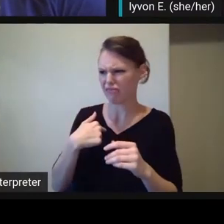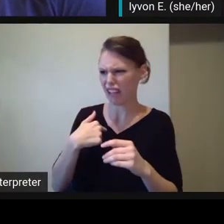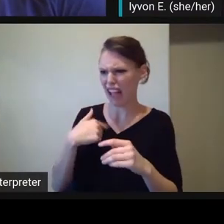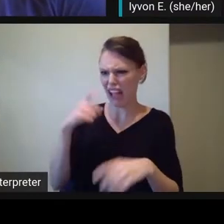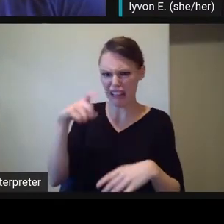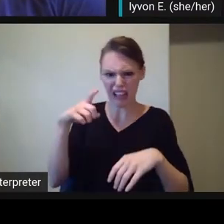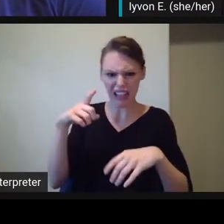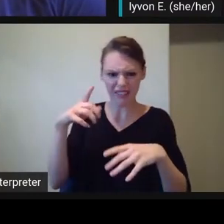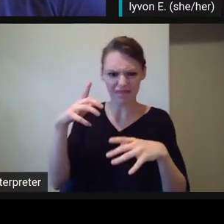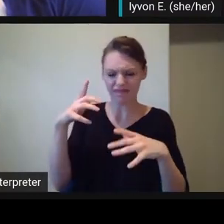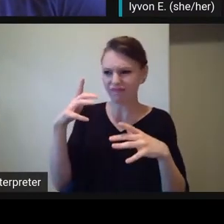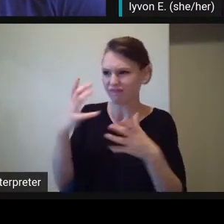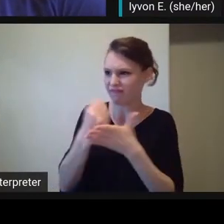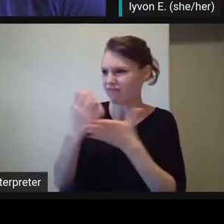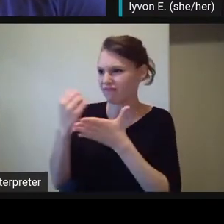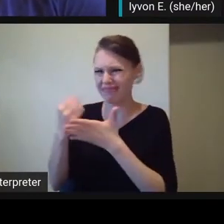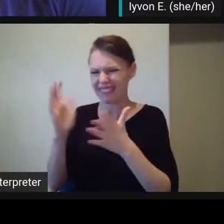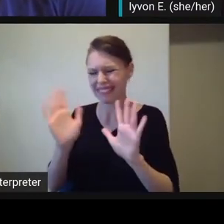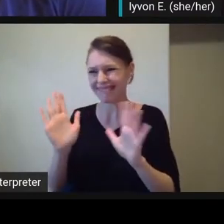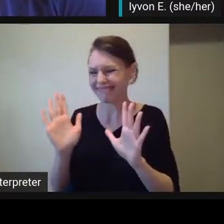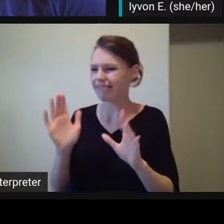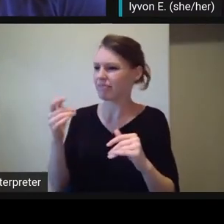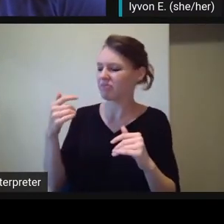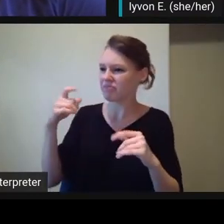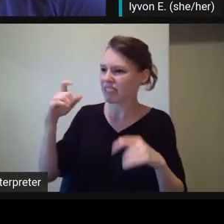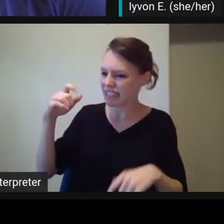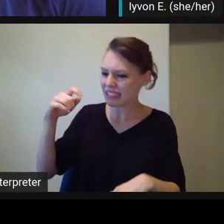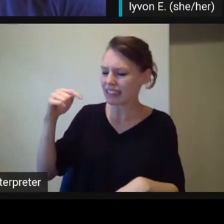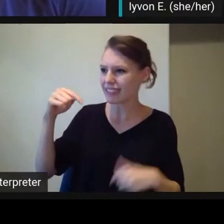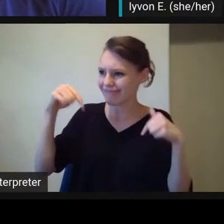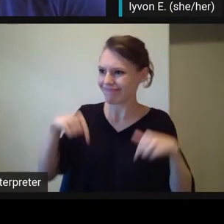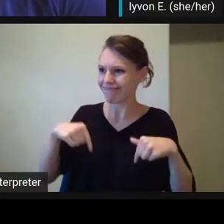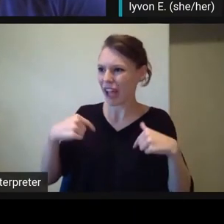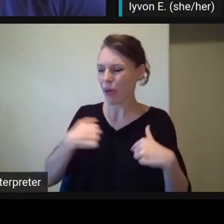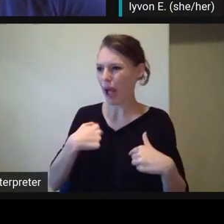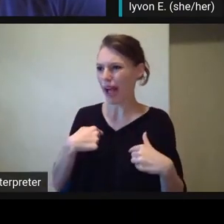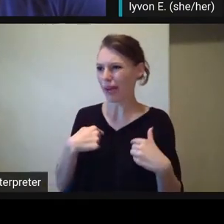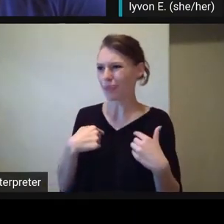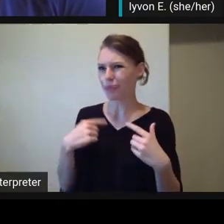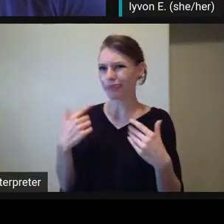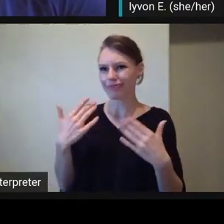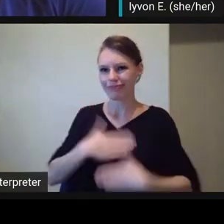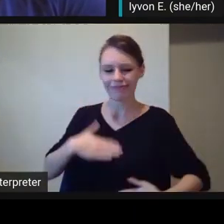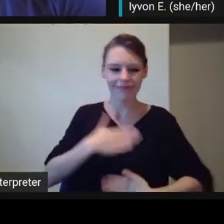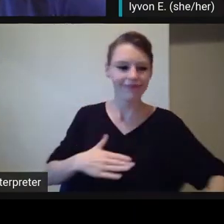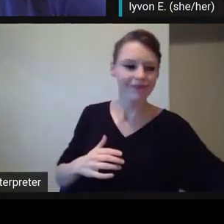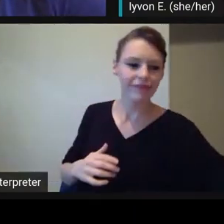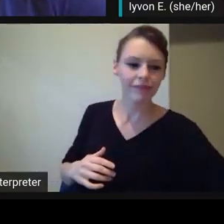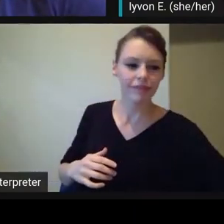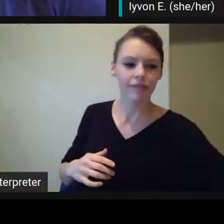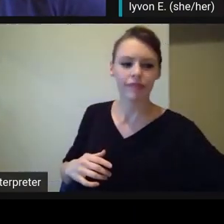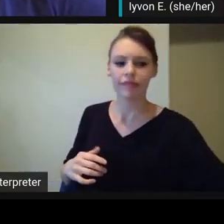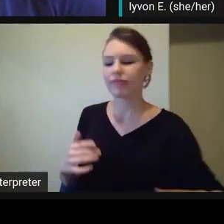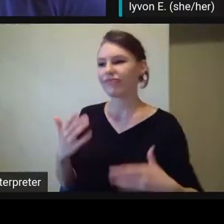more conscientious about our time and what we want to consume and how we want to consume it. But I am also really happy that things are